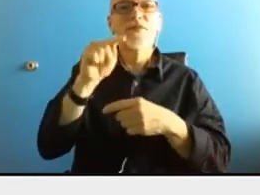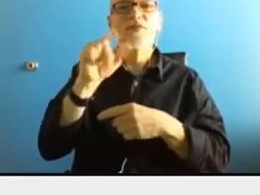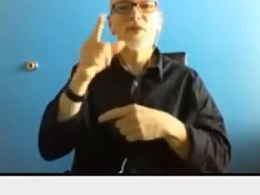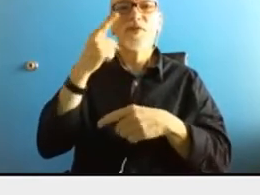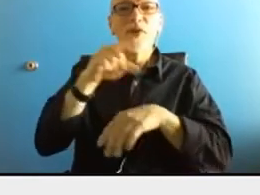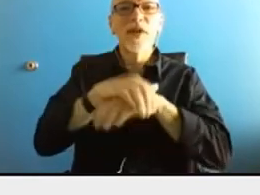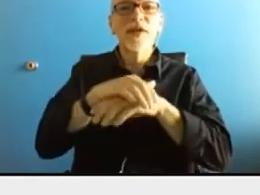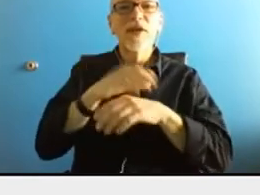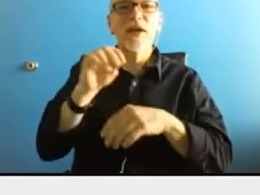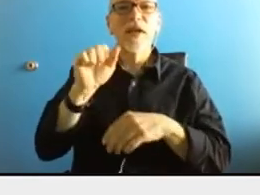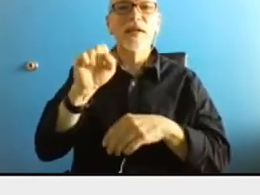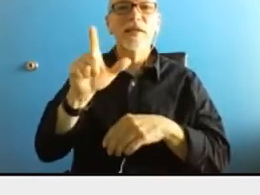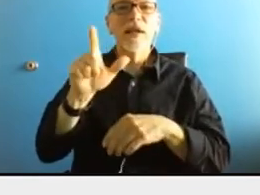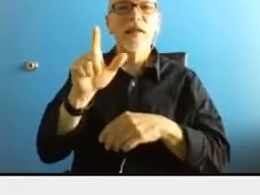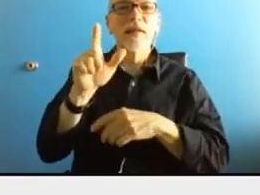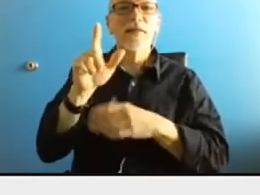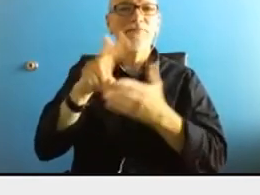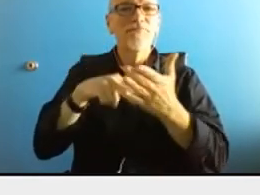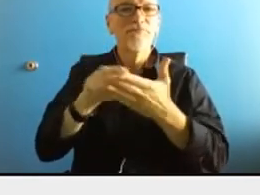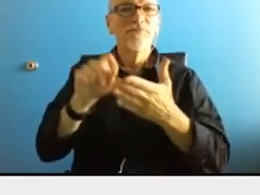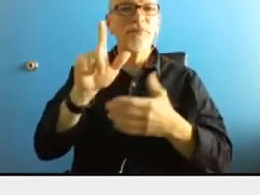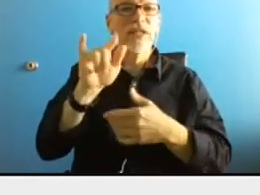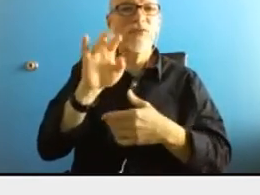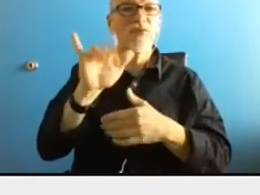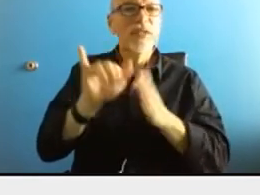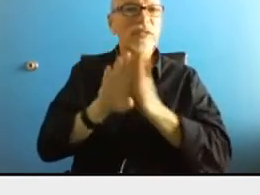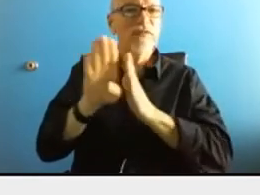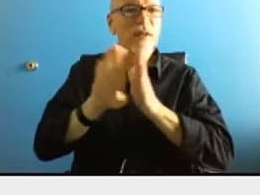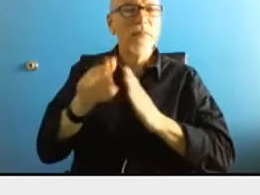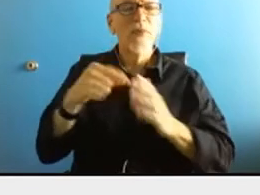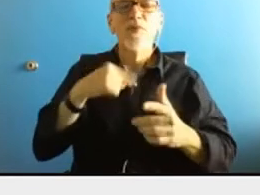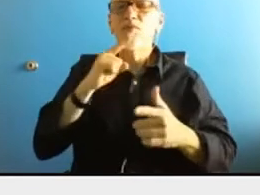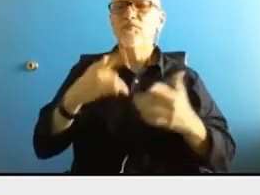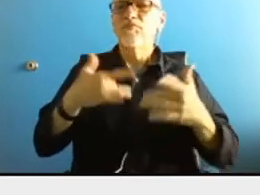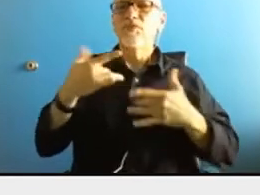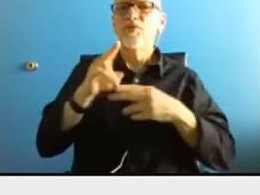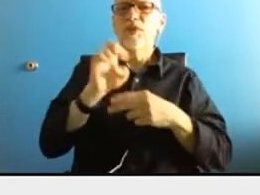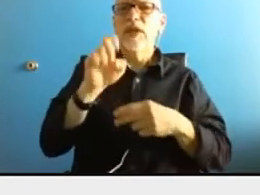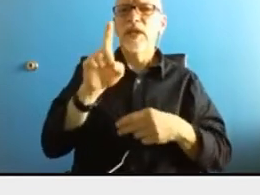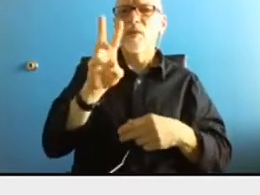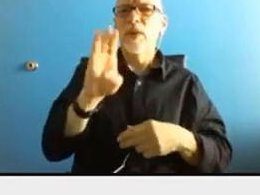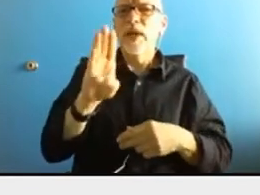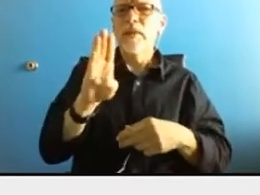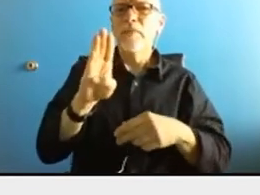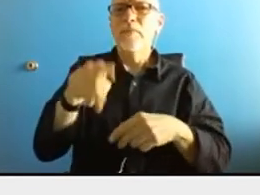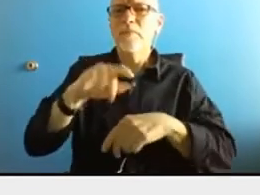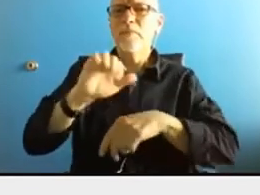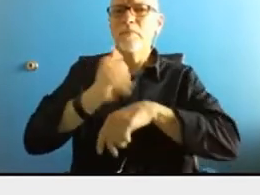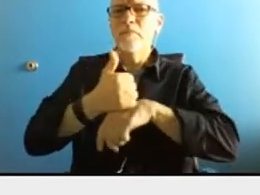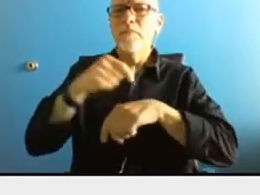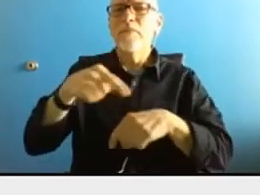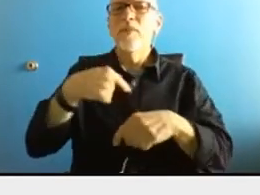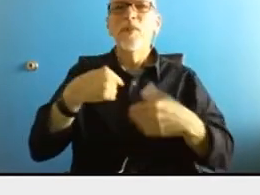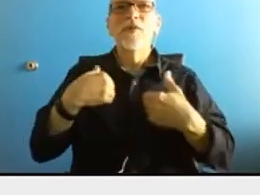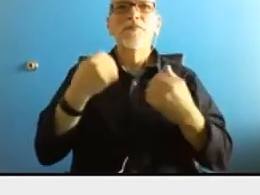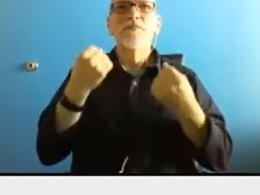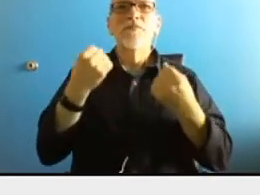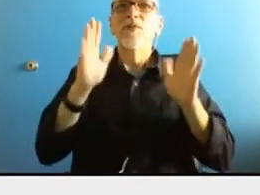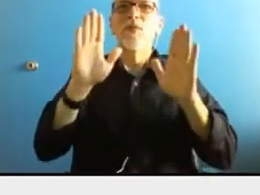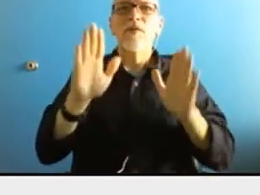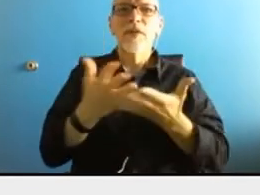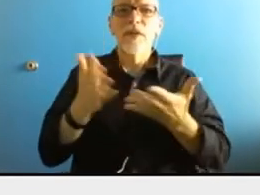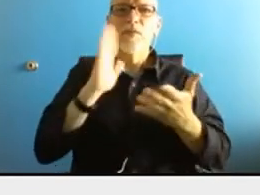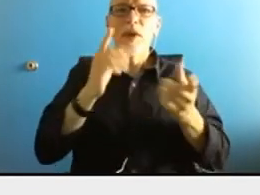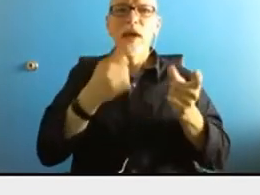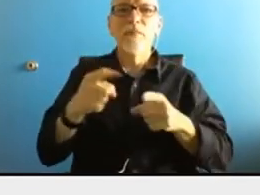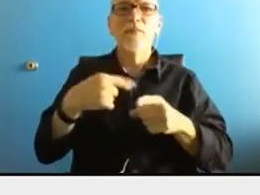literacy development. And we're really excited to be doing this through the EdWeb platform. We have some great things that will be happening that we'll share